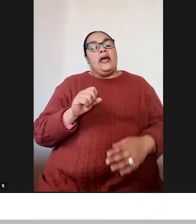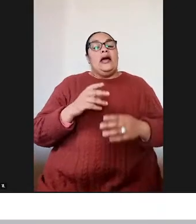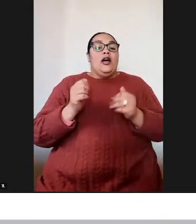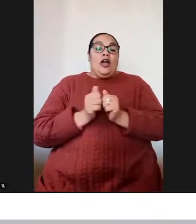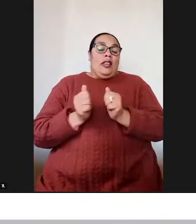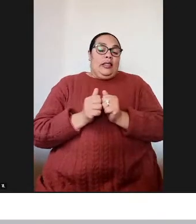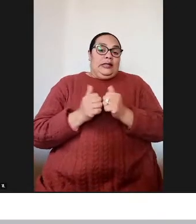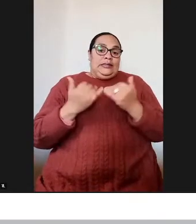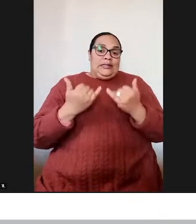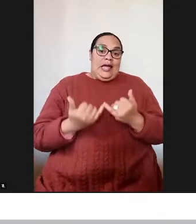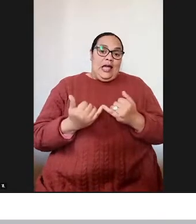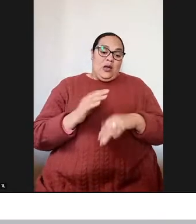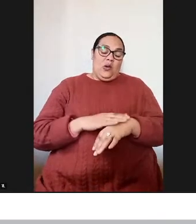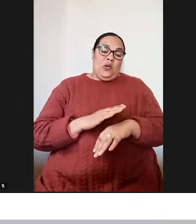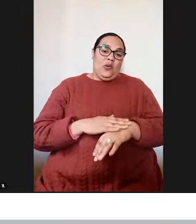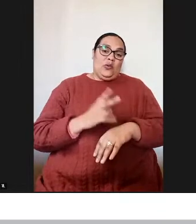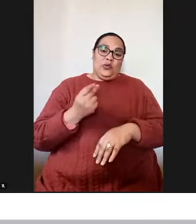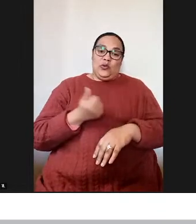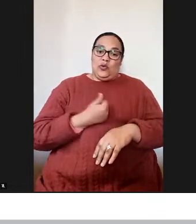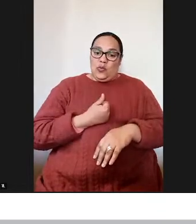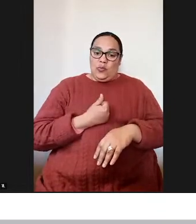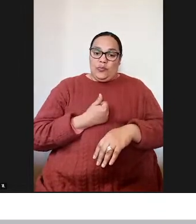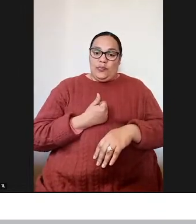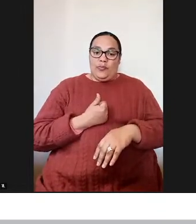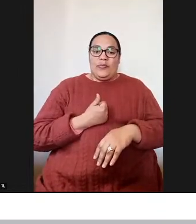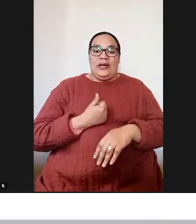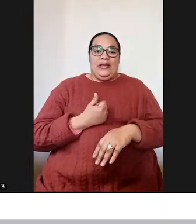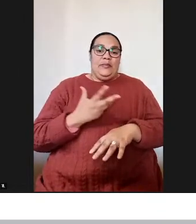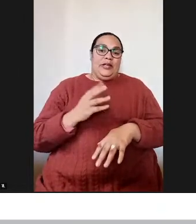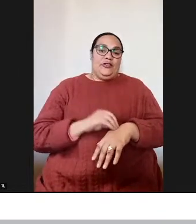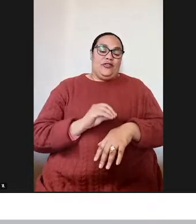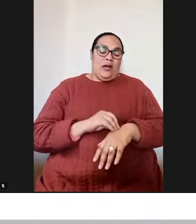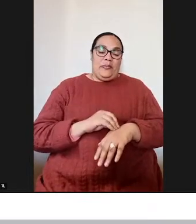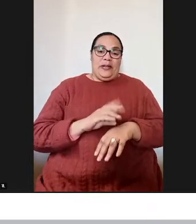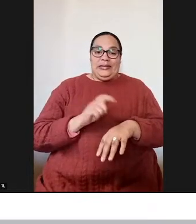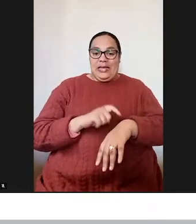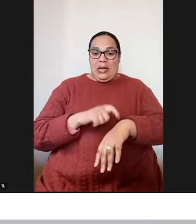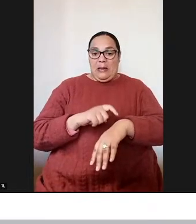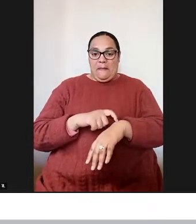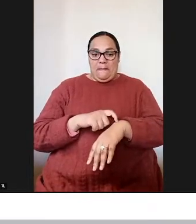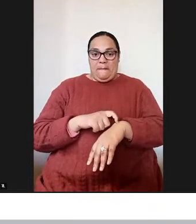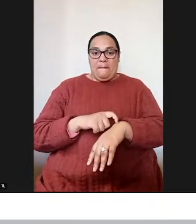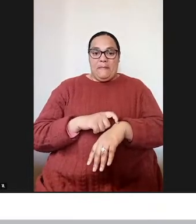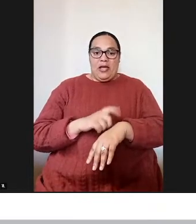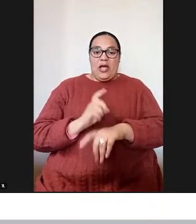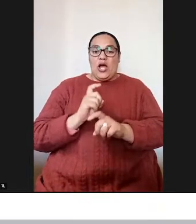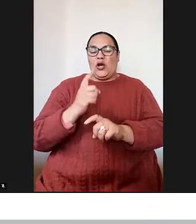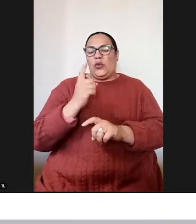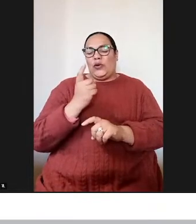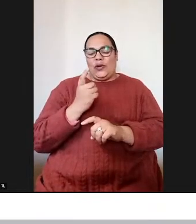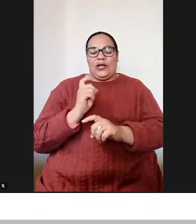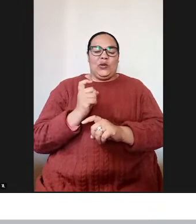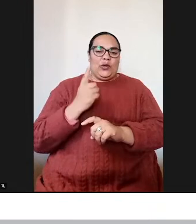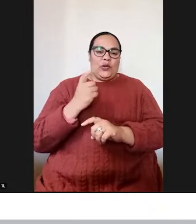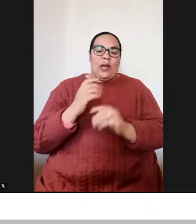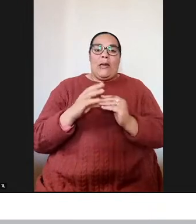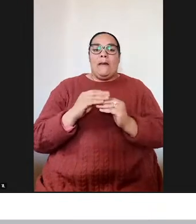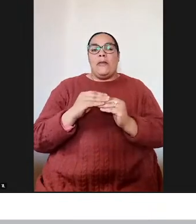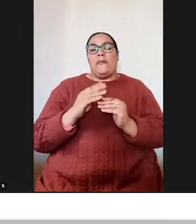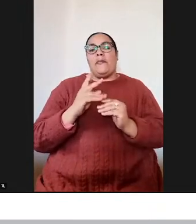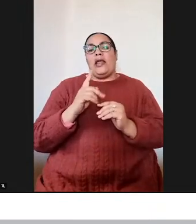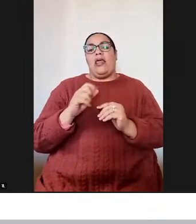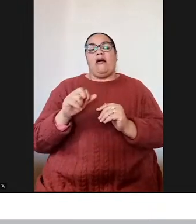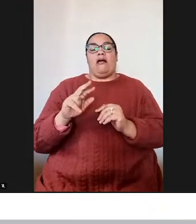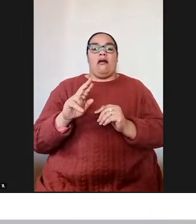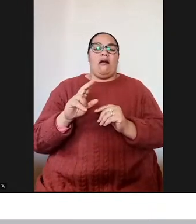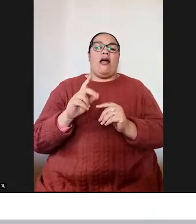we are running into trouble when it comes to time. A quick one. Member Lecker, Member Lecker,